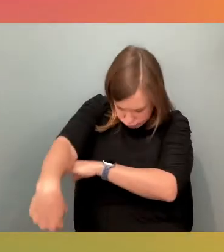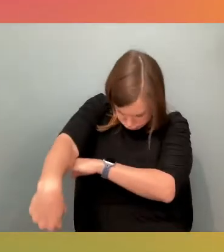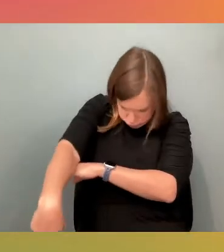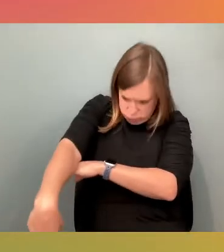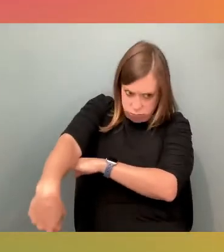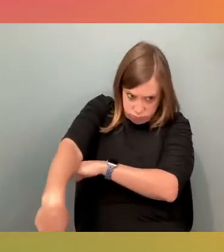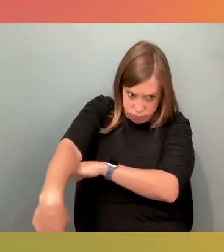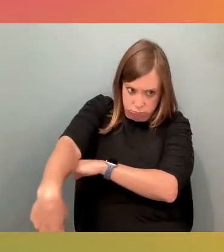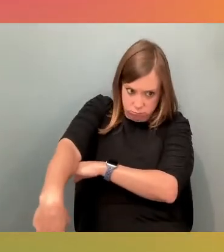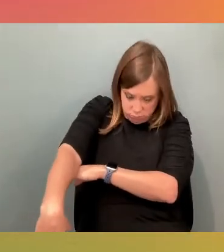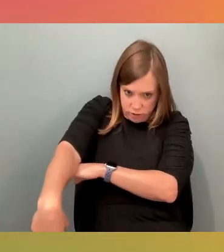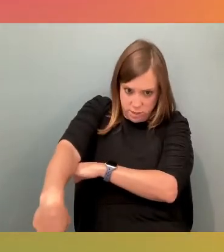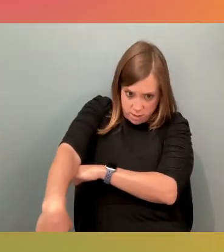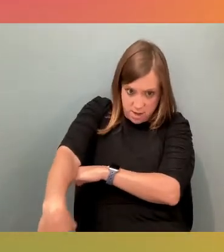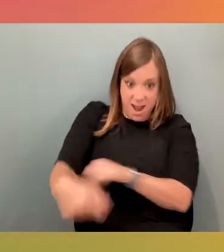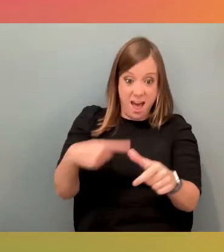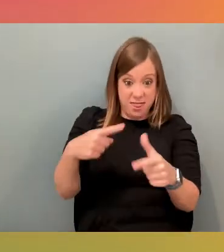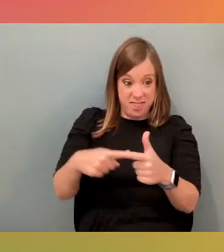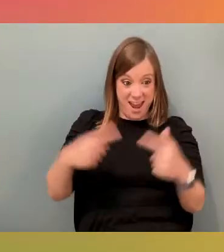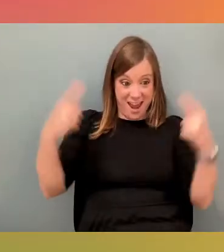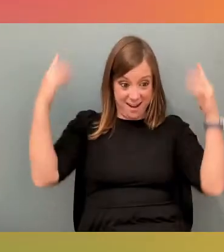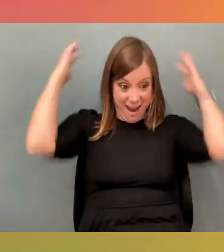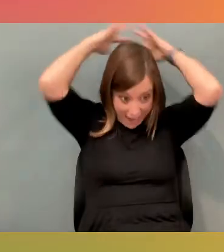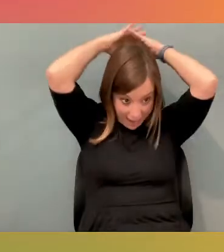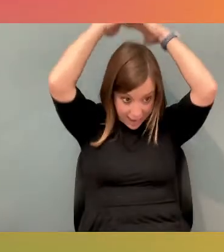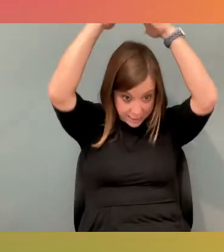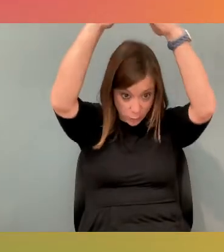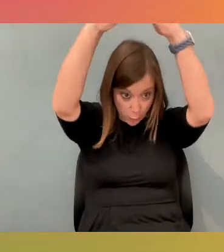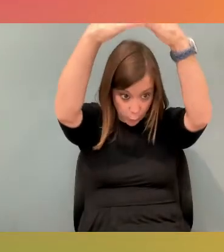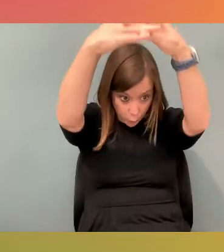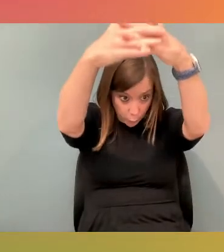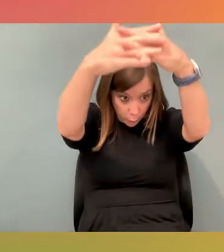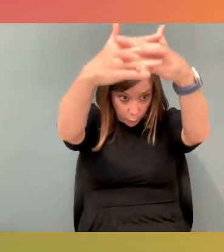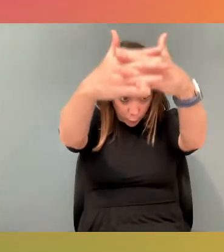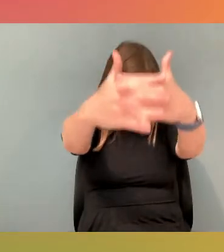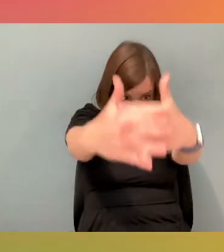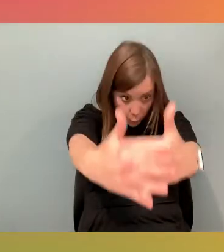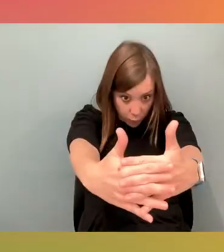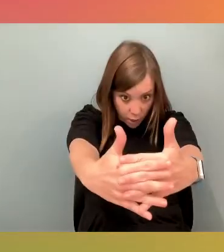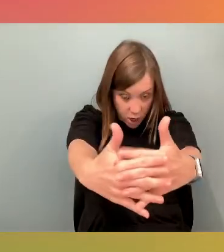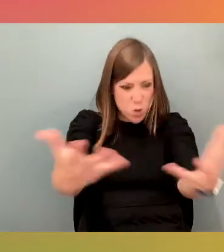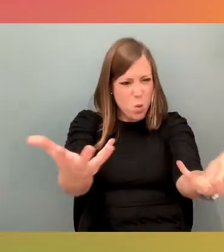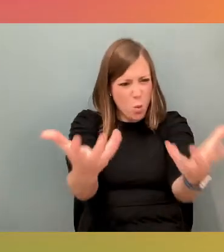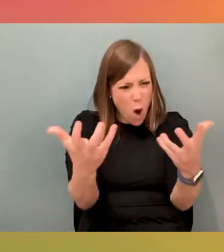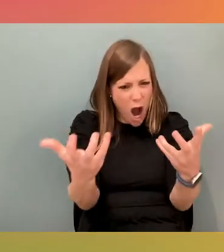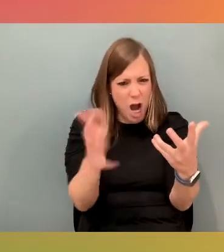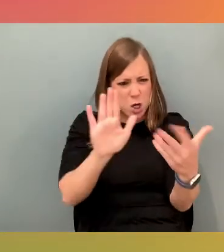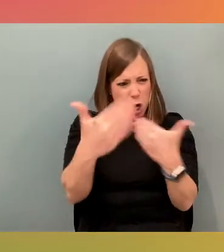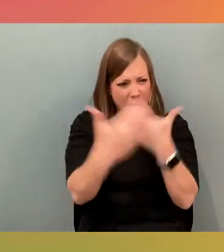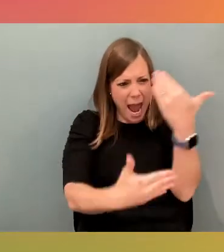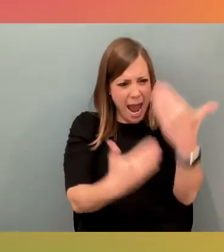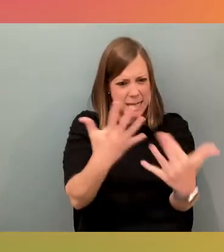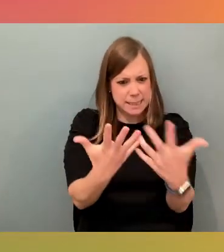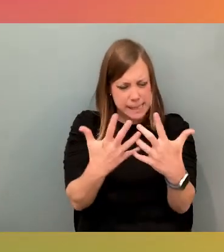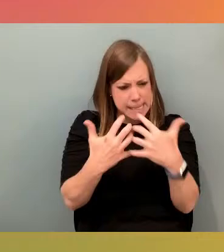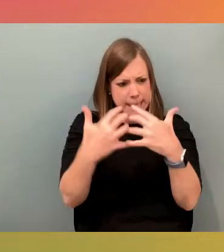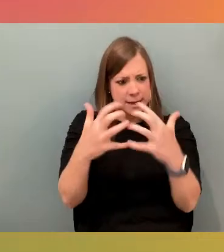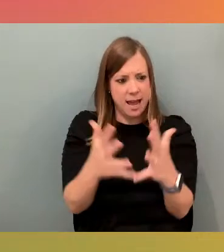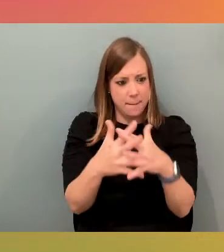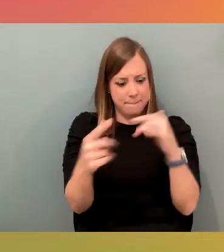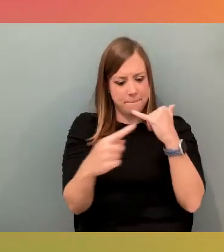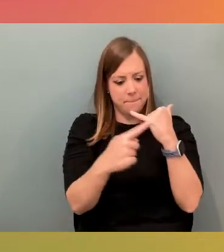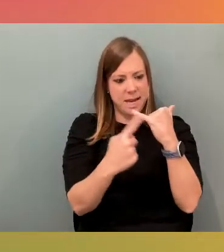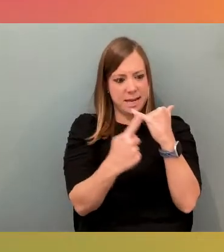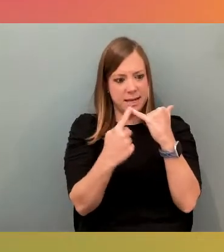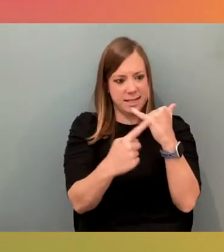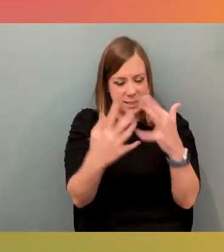down, and then bring those knuckles up and overhead as if you were trying to get the pinky fingers to touch the